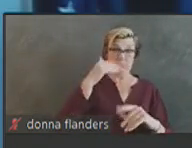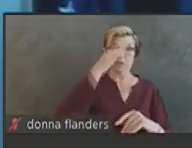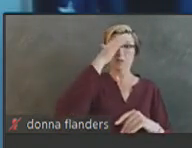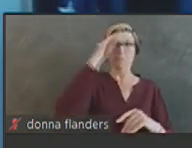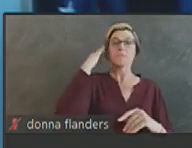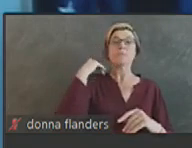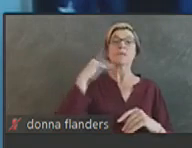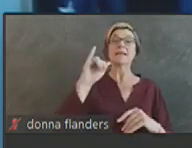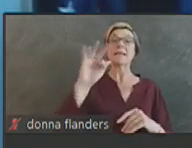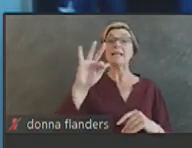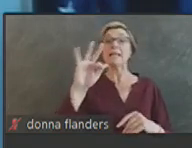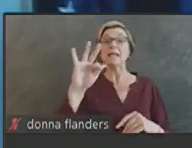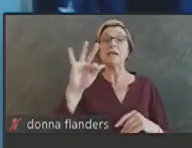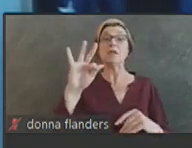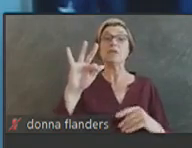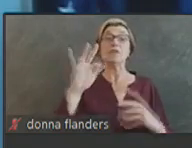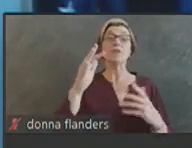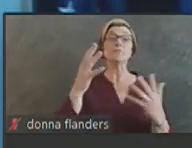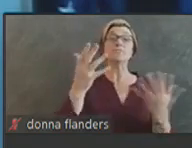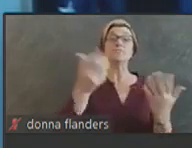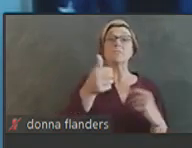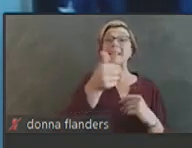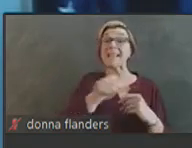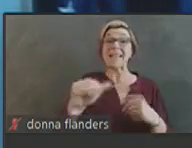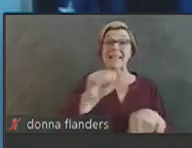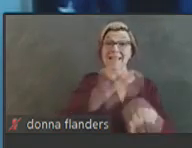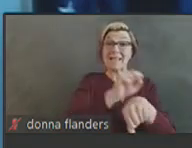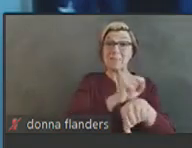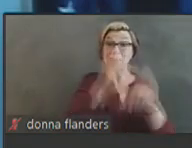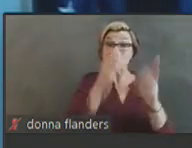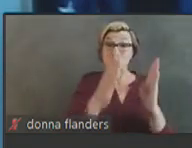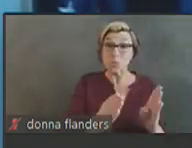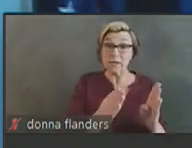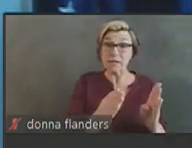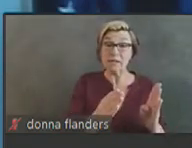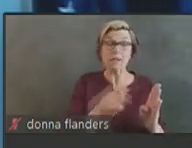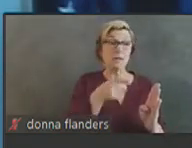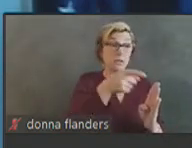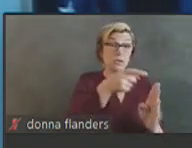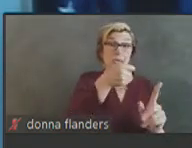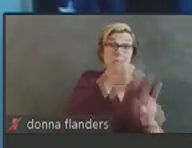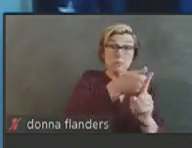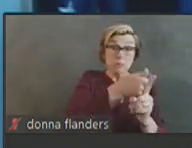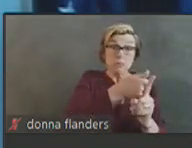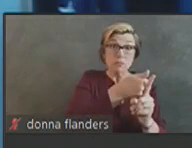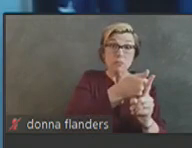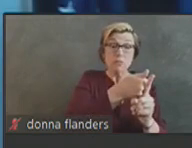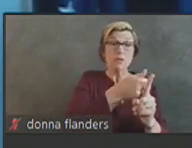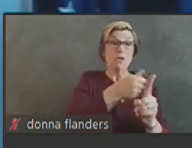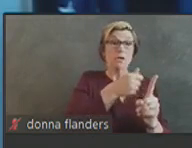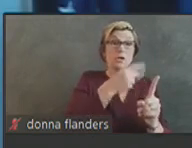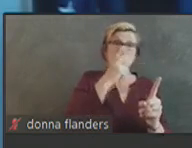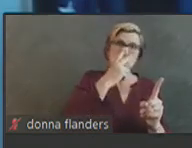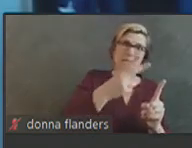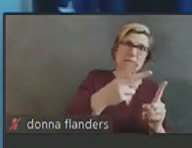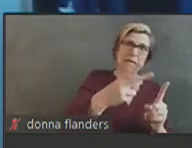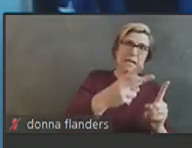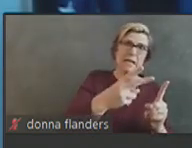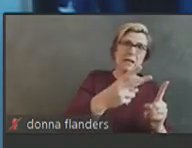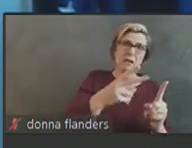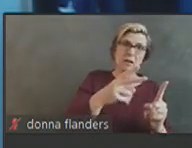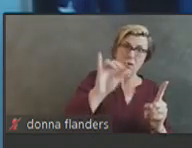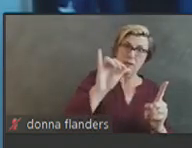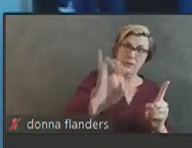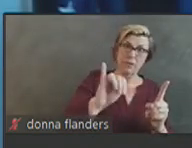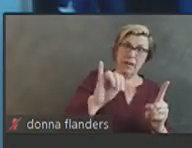if, as an employee, you find or see persons in violation of the governor's executive